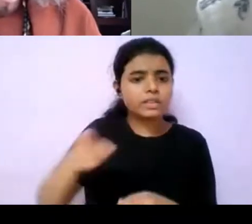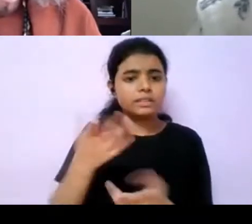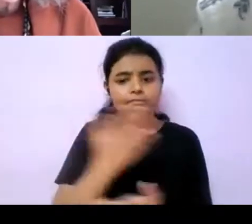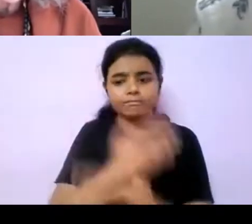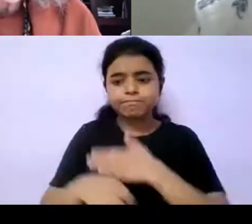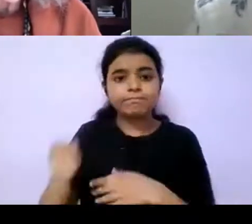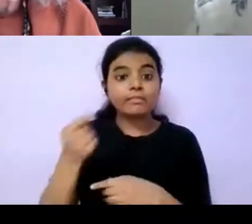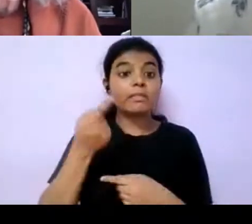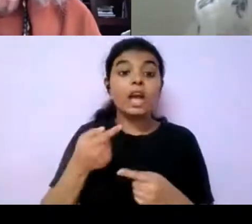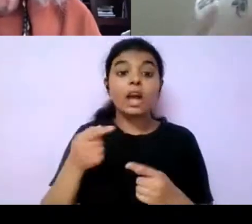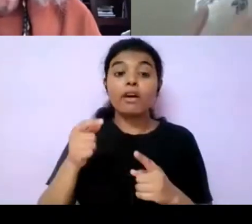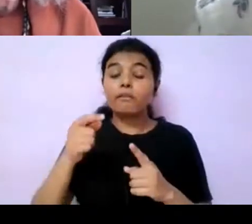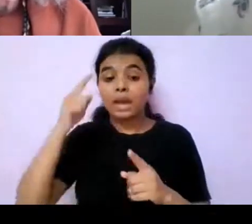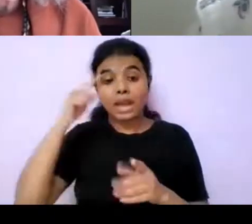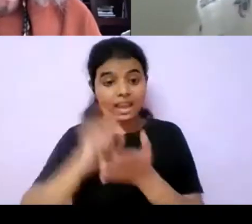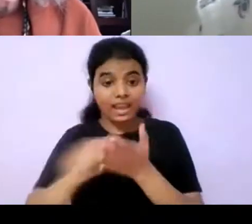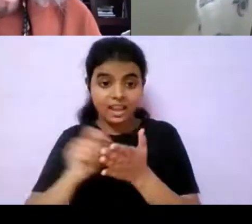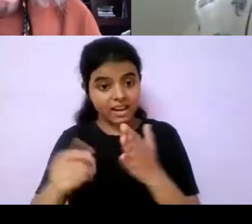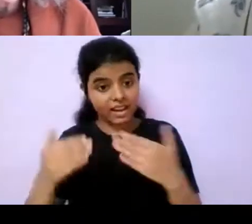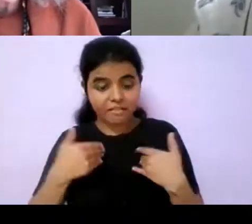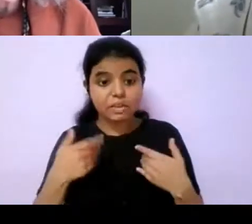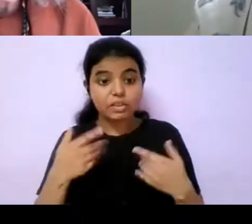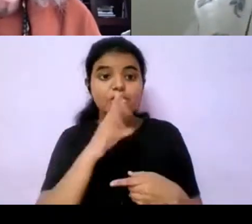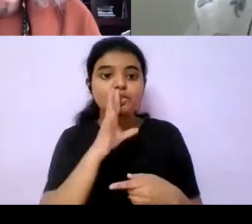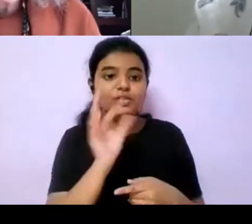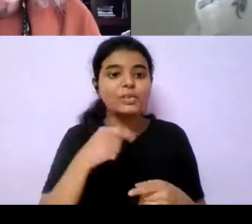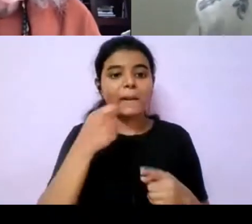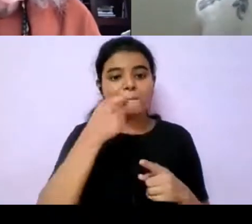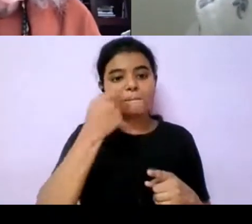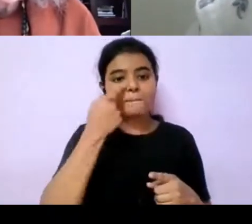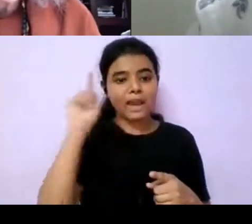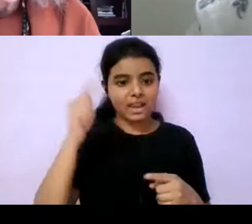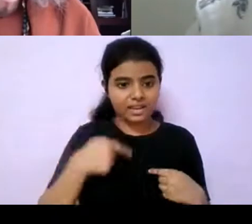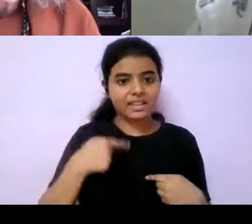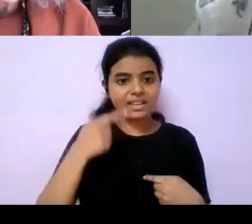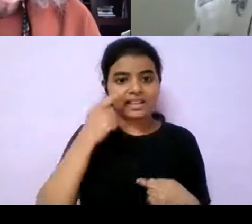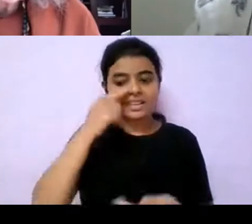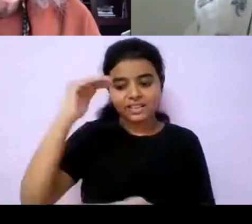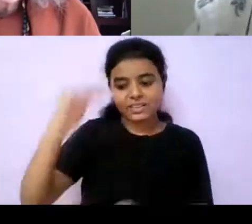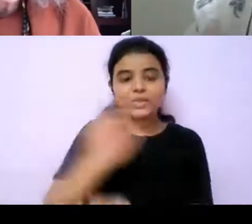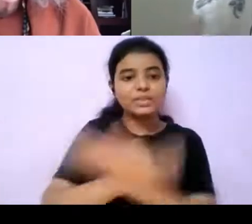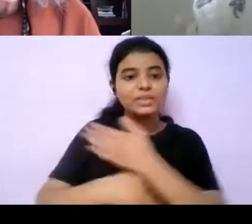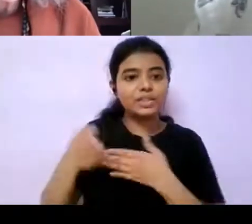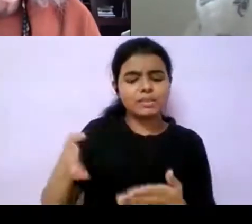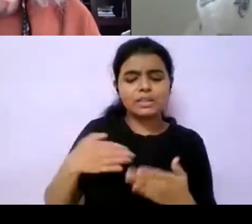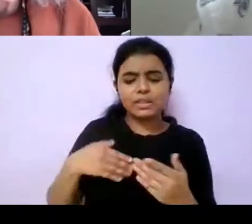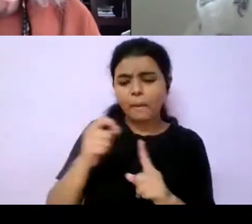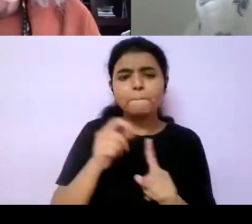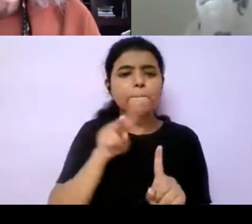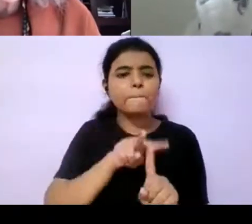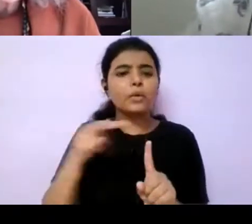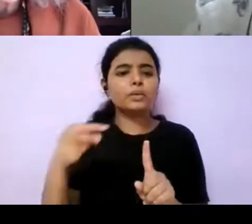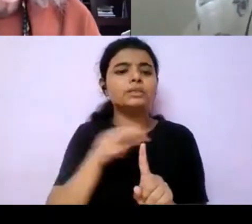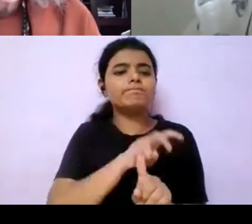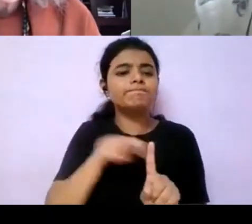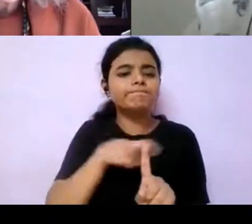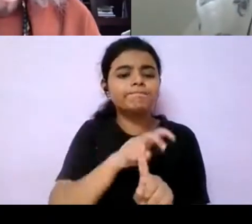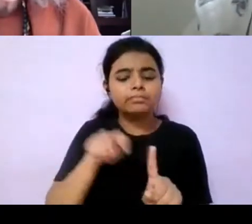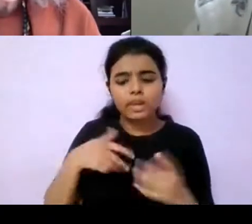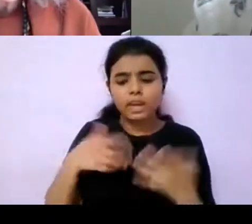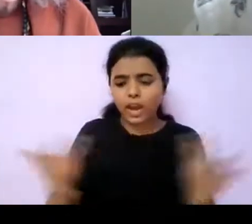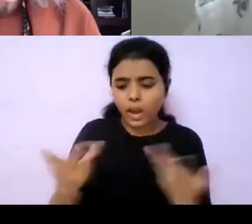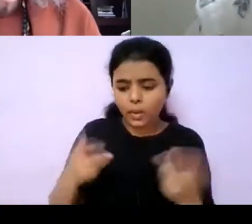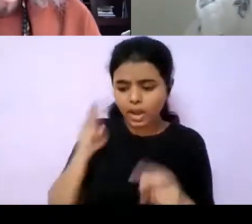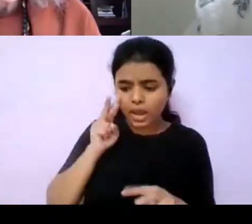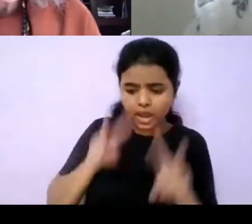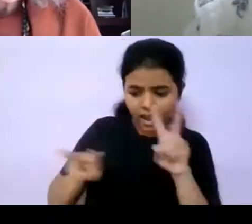mother's lens. It challenges constructs of reason, of normalcy, the notion of the good life, and articulates